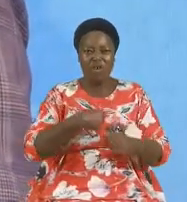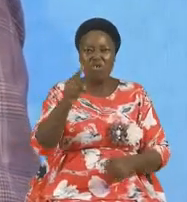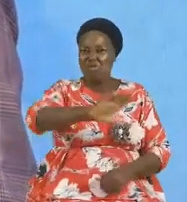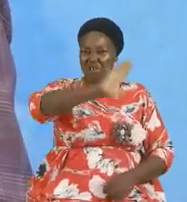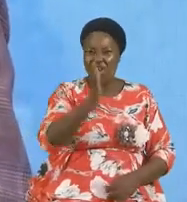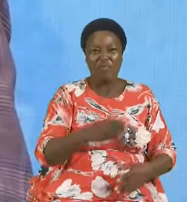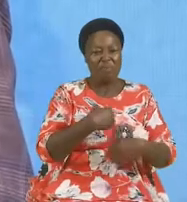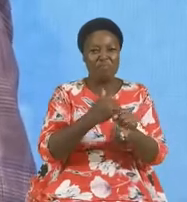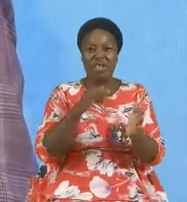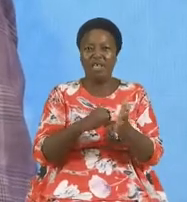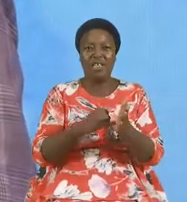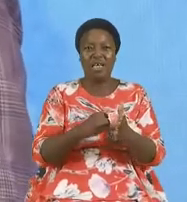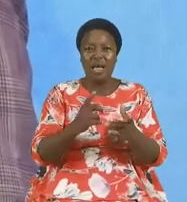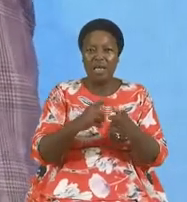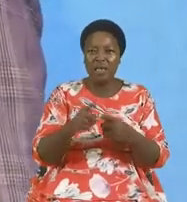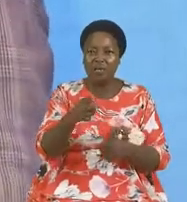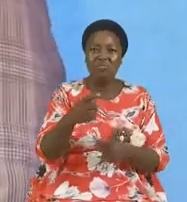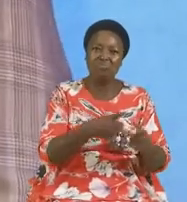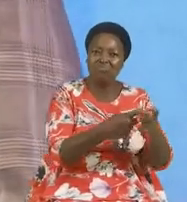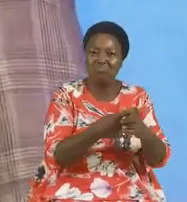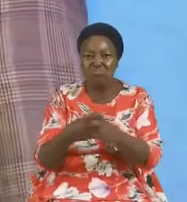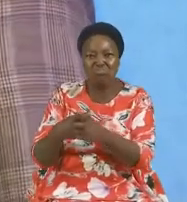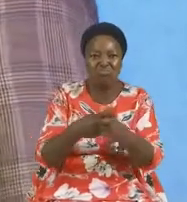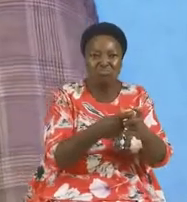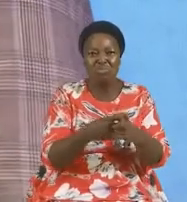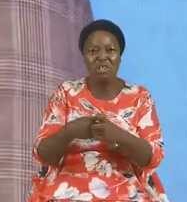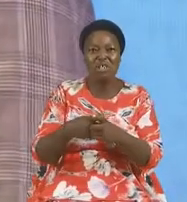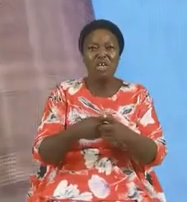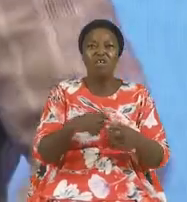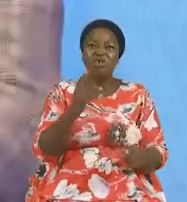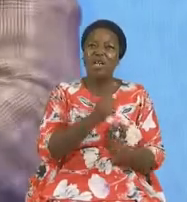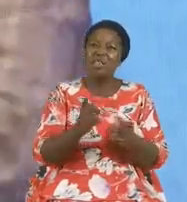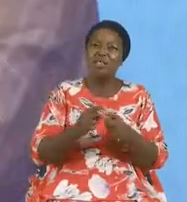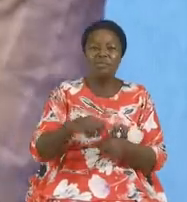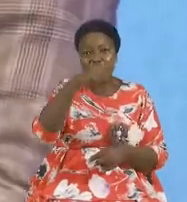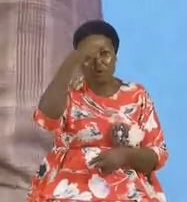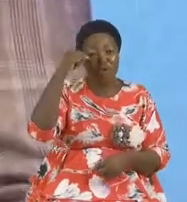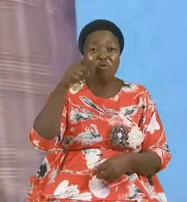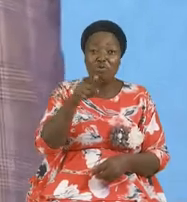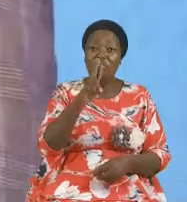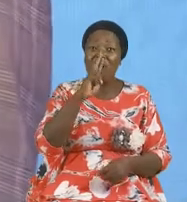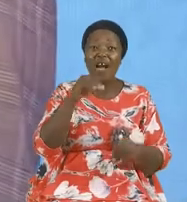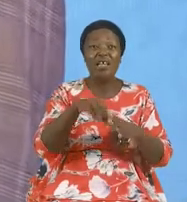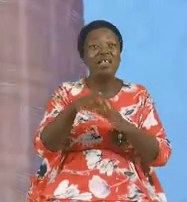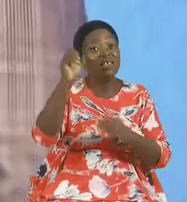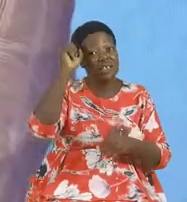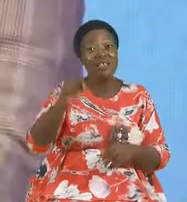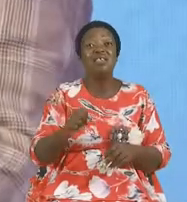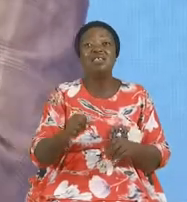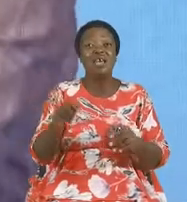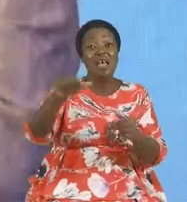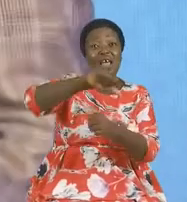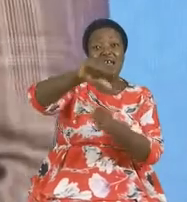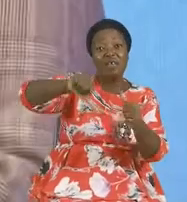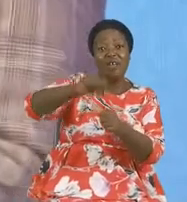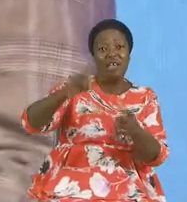I'm seeing you and you are here with me, you will never make it. And you're on here, you're on there. And